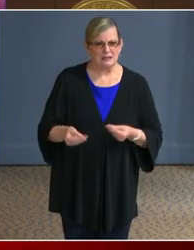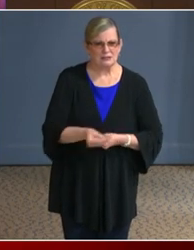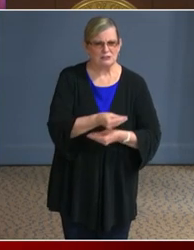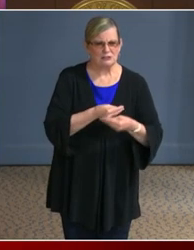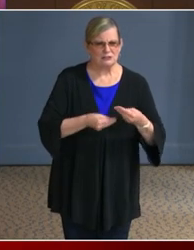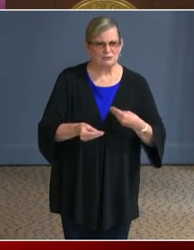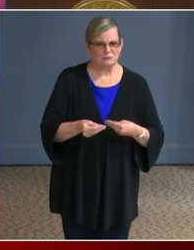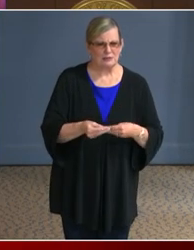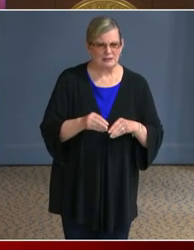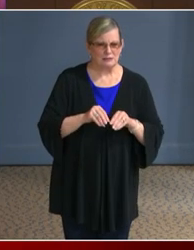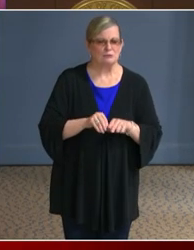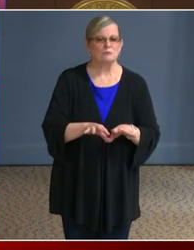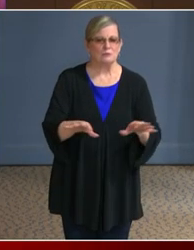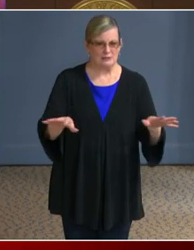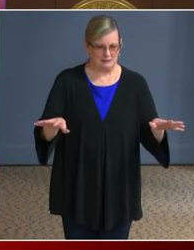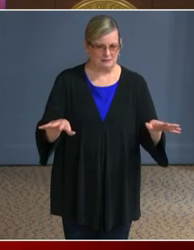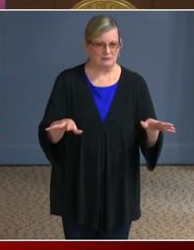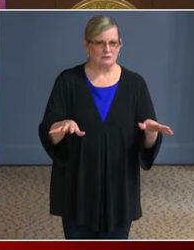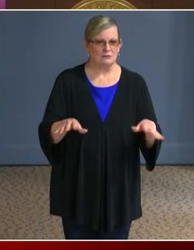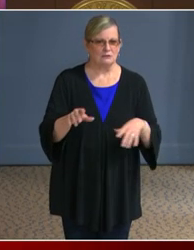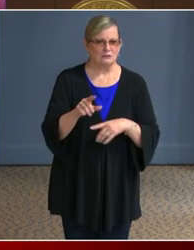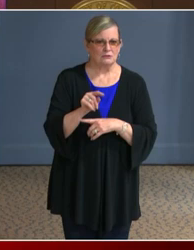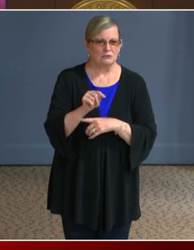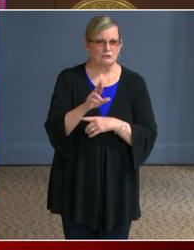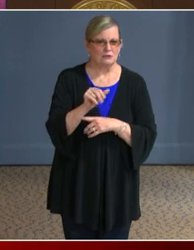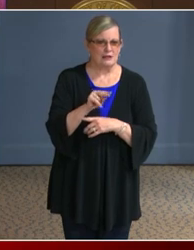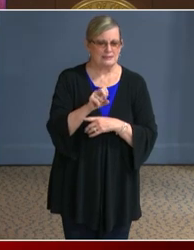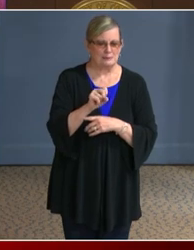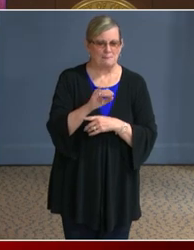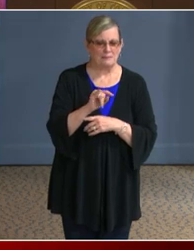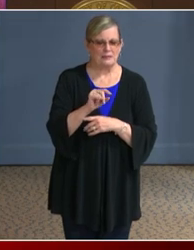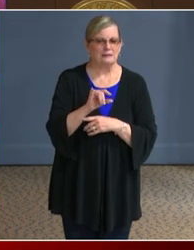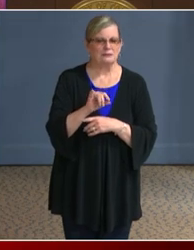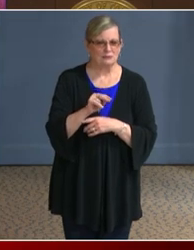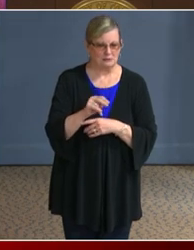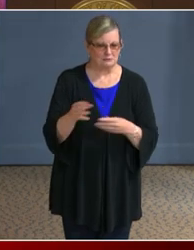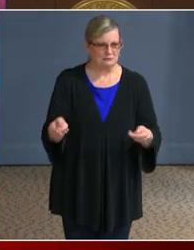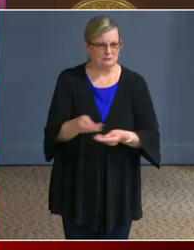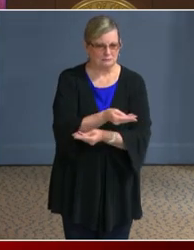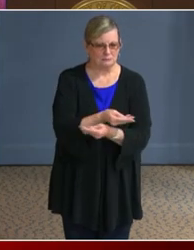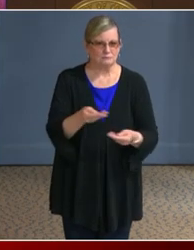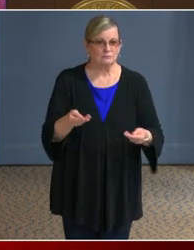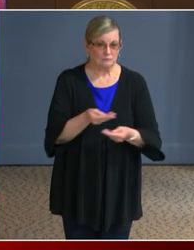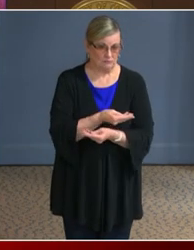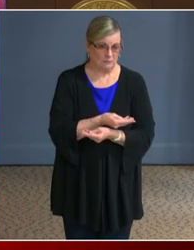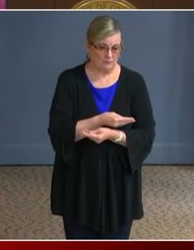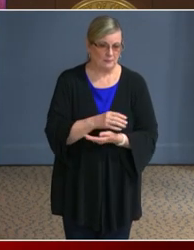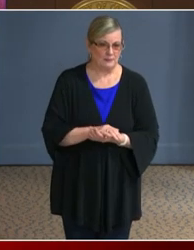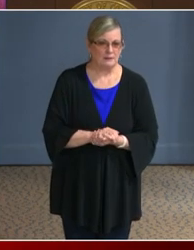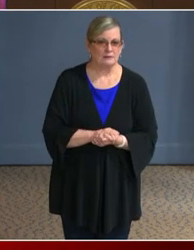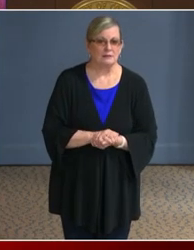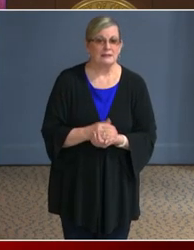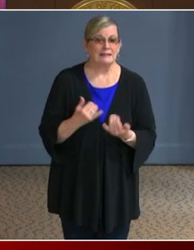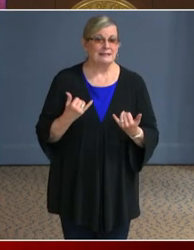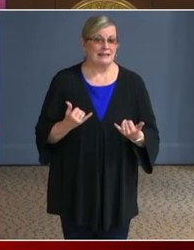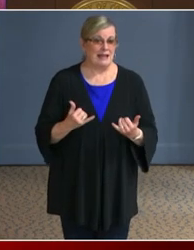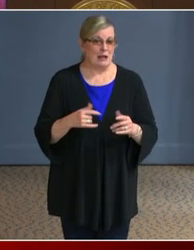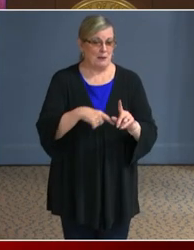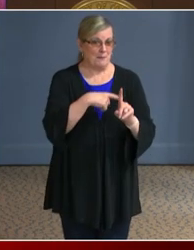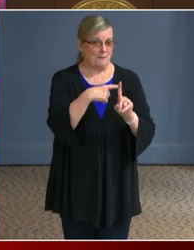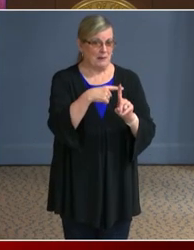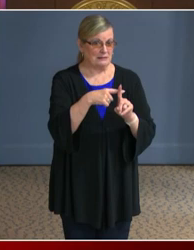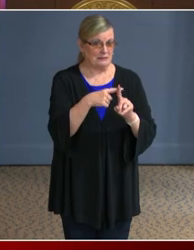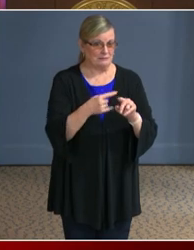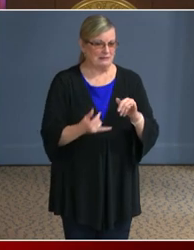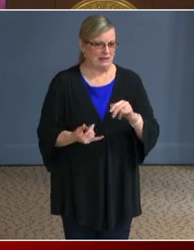businesses for following our guidance and getting us to this point. We continue to have confidence in